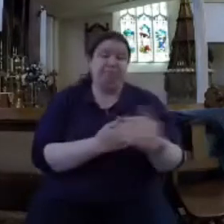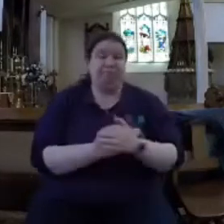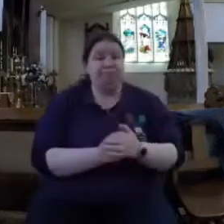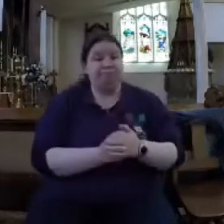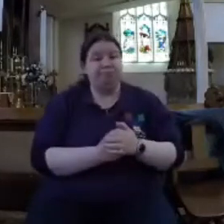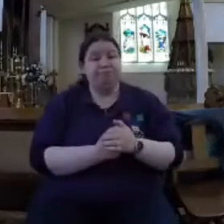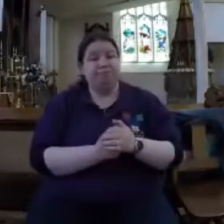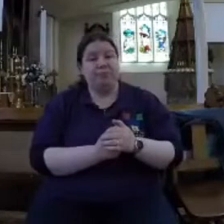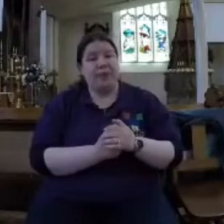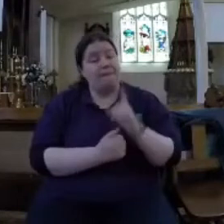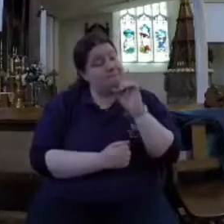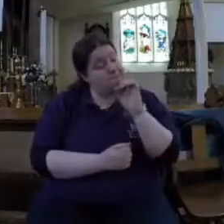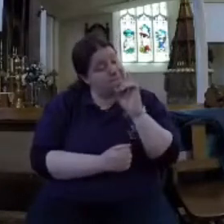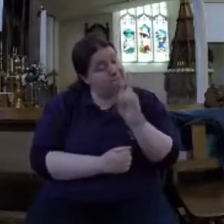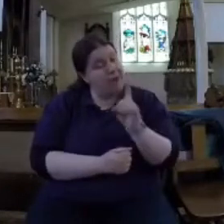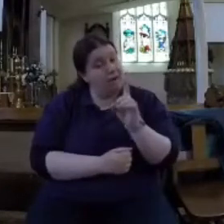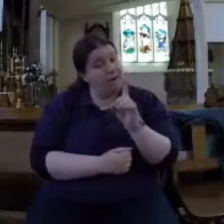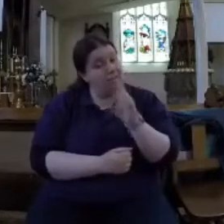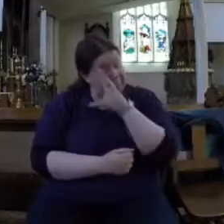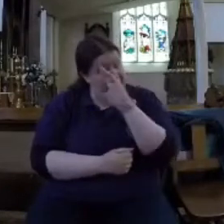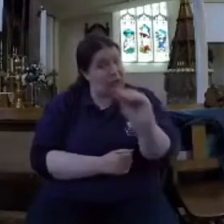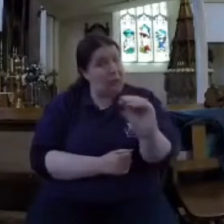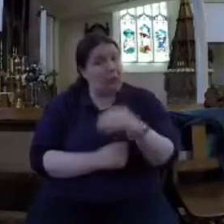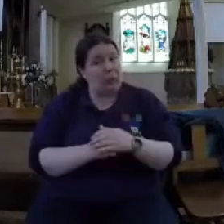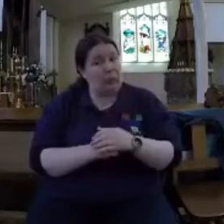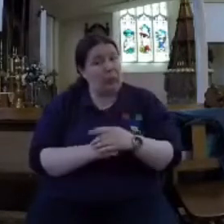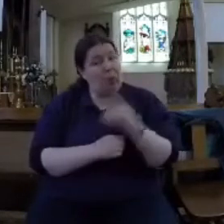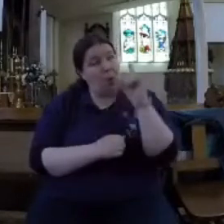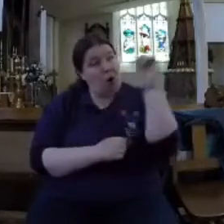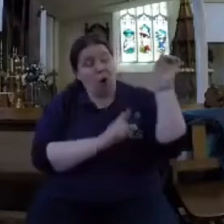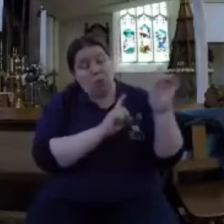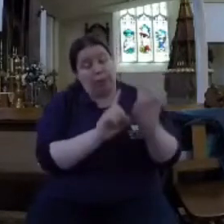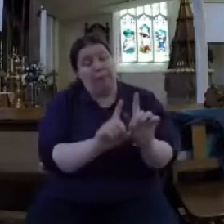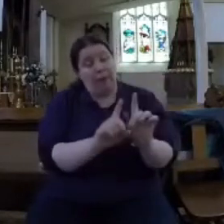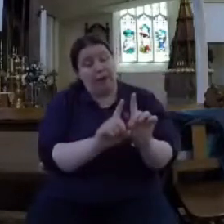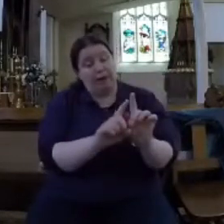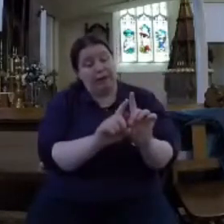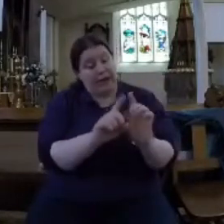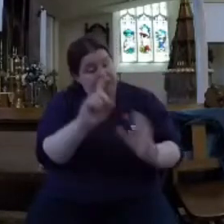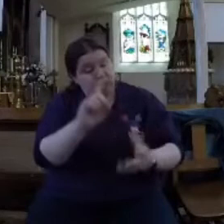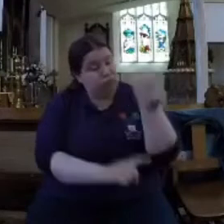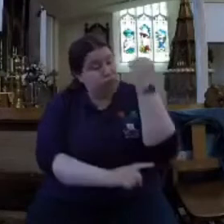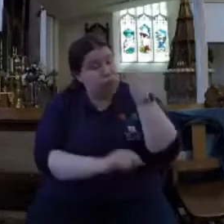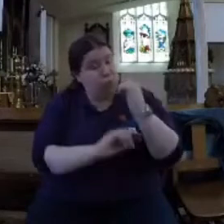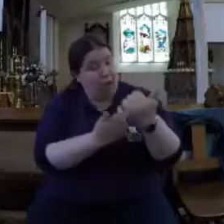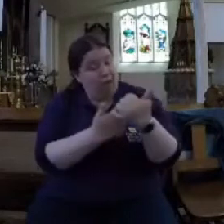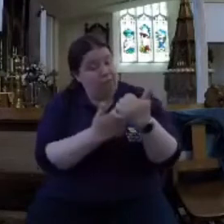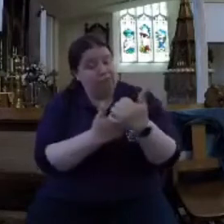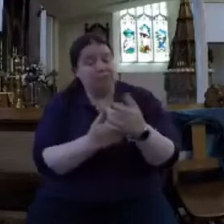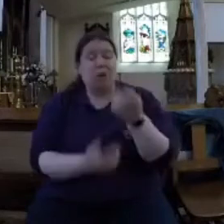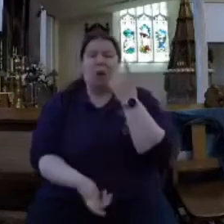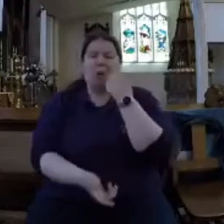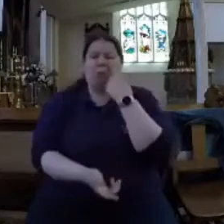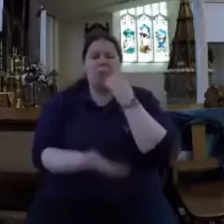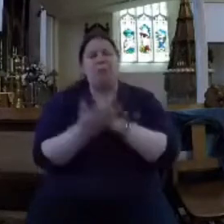But, plot spoiler for next week, it says that God was with him and he prospered. So, next week we'll be looking